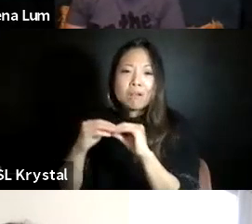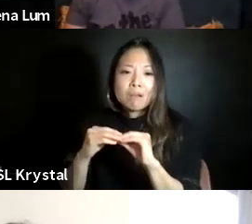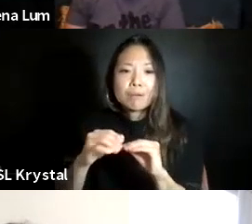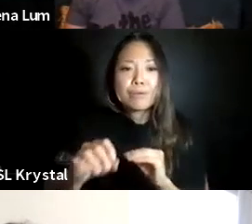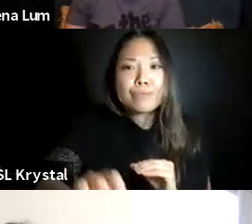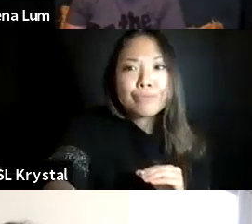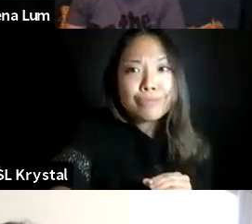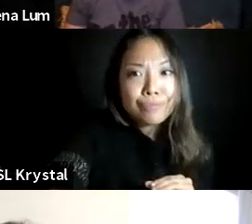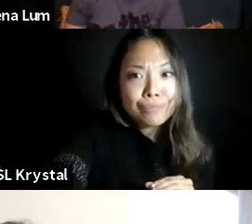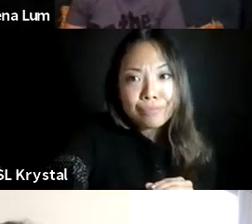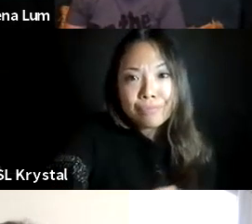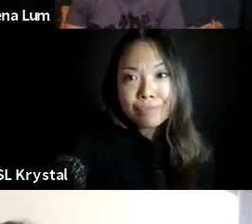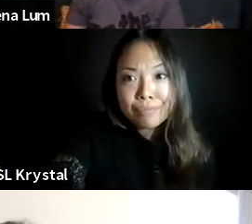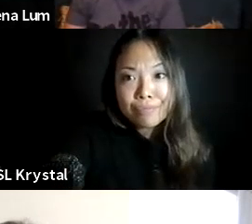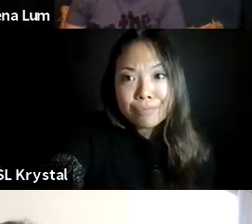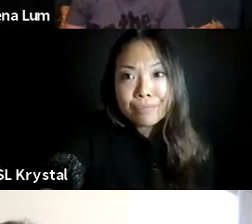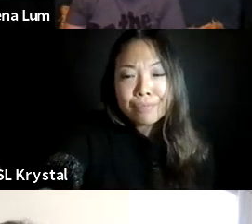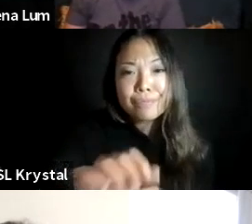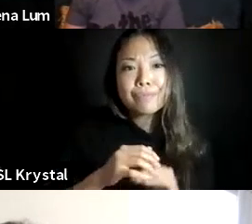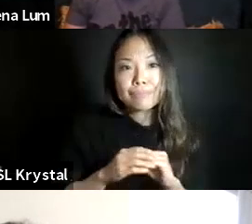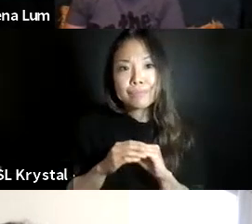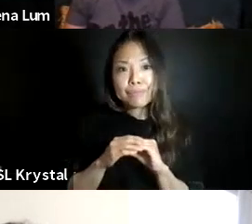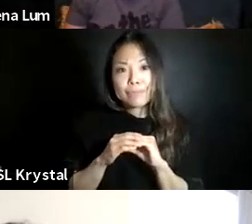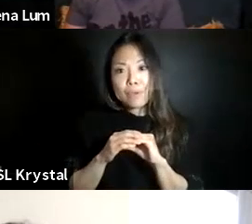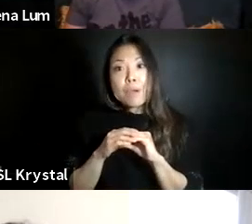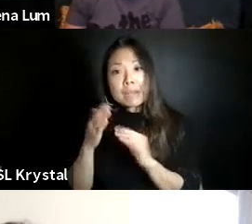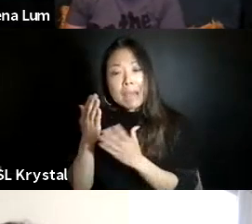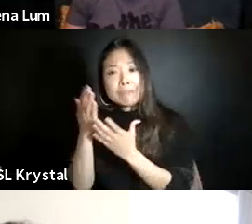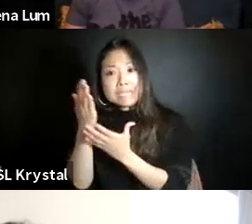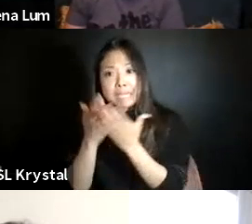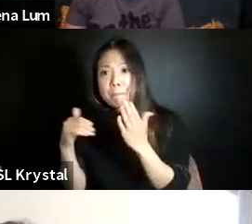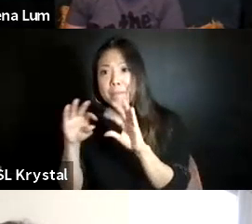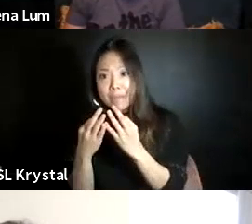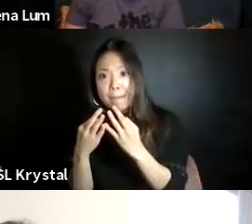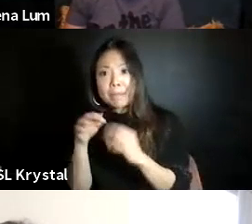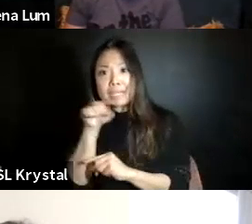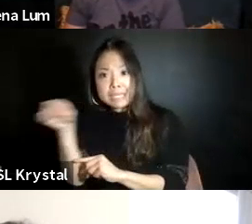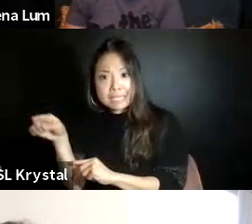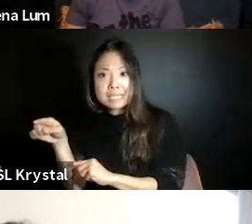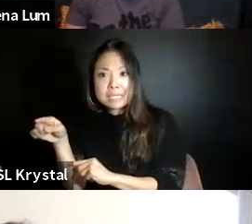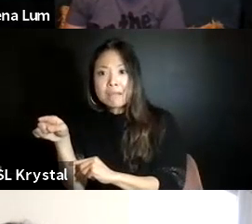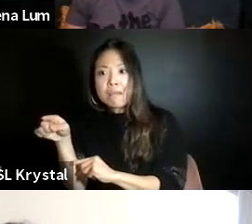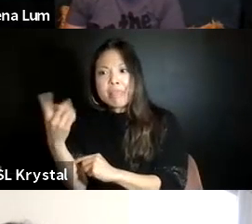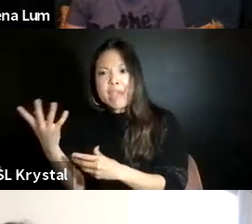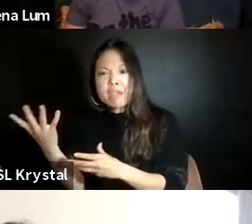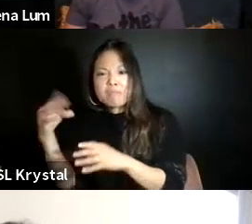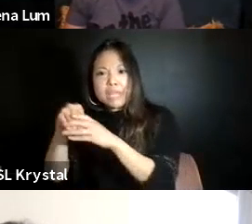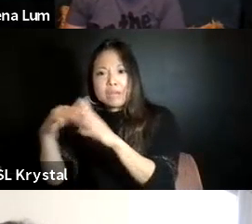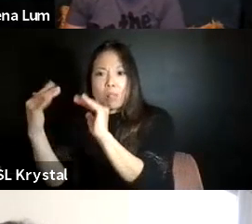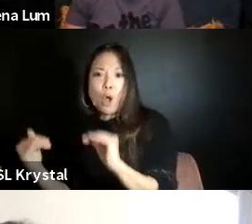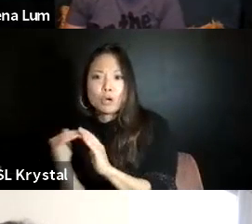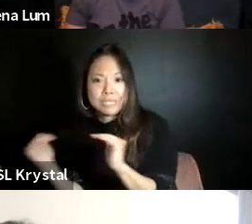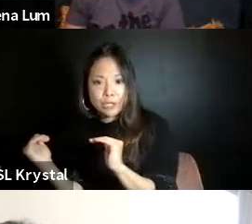of school-aged residents in a lower tier. So we want to group the 2